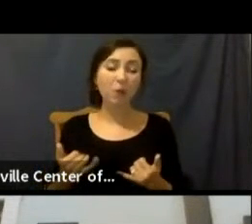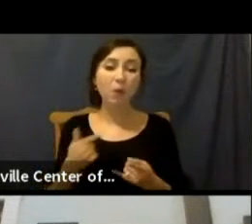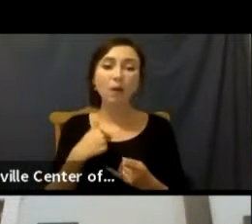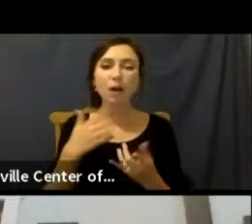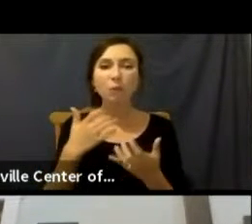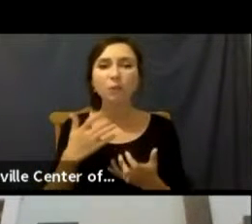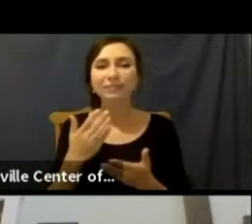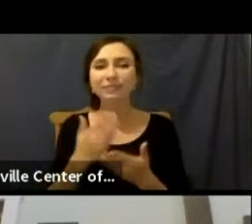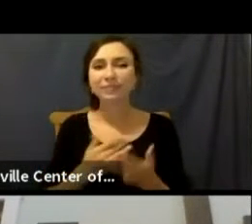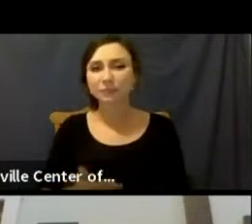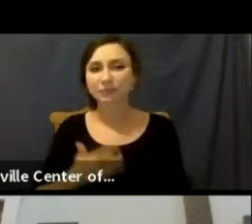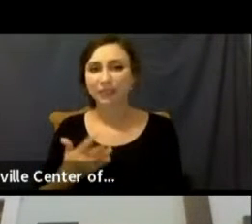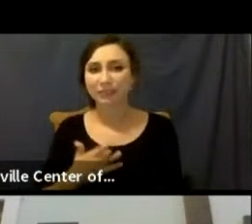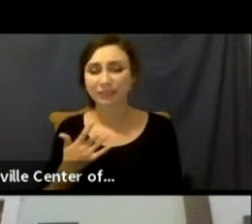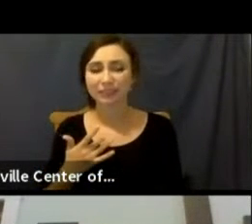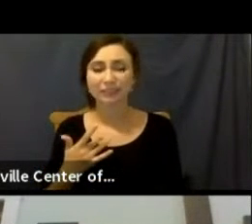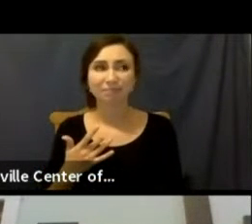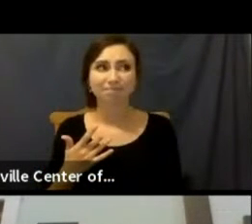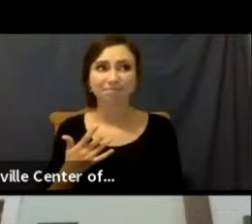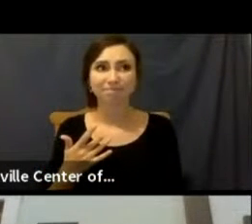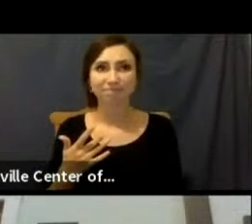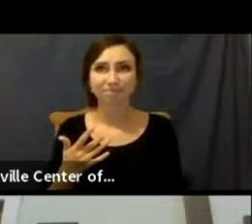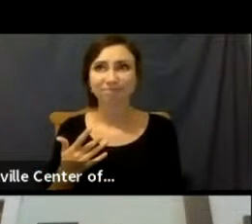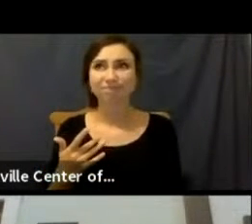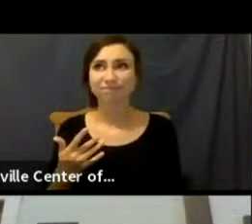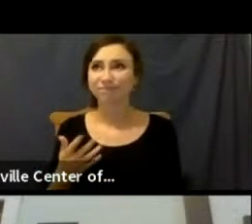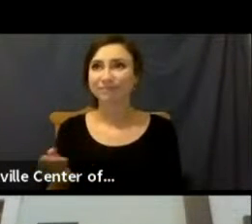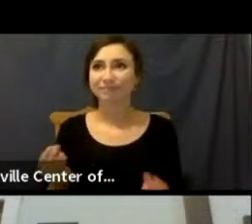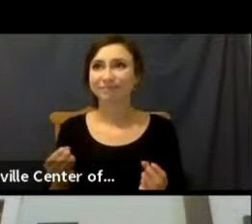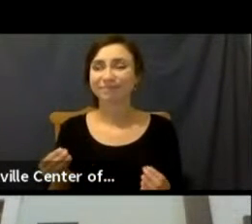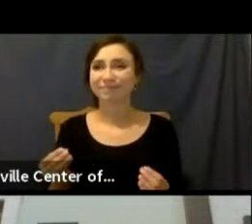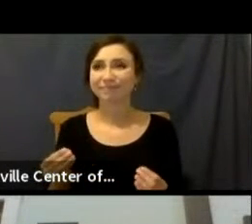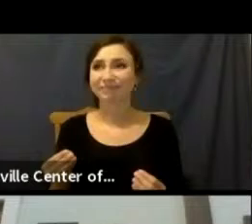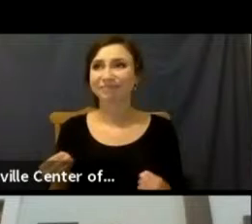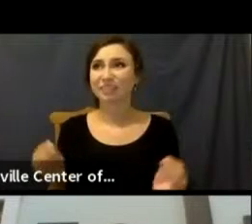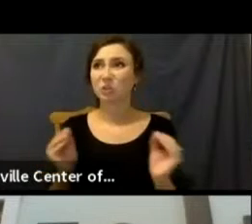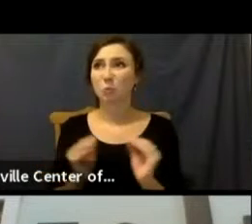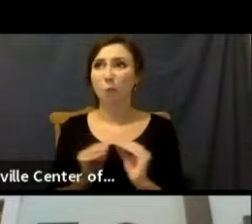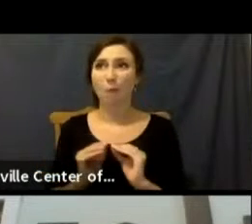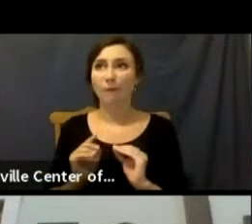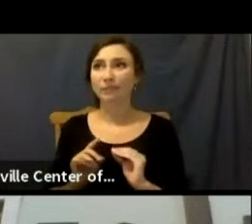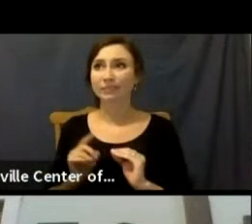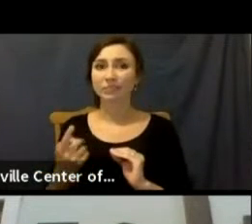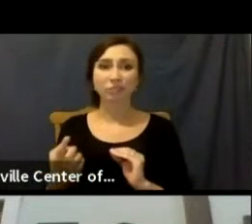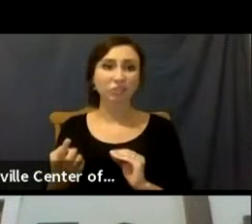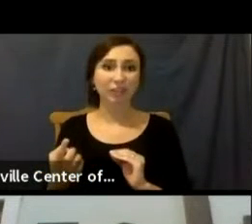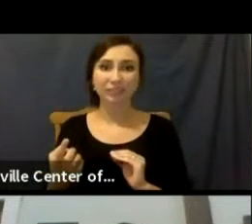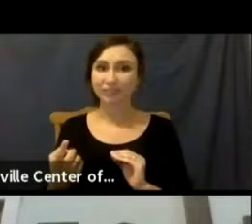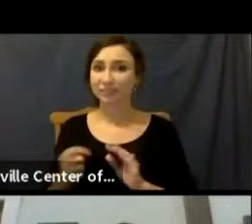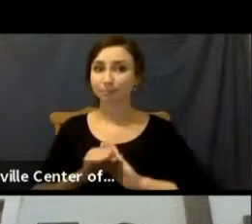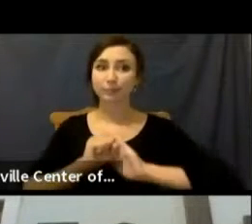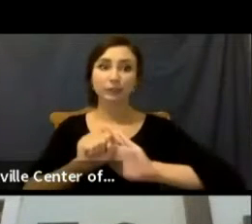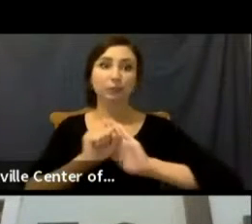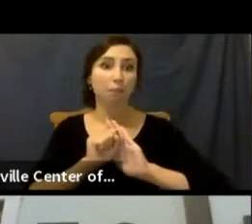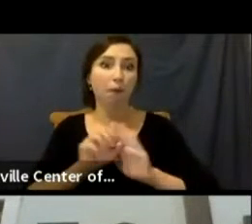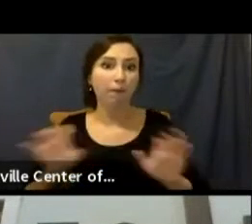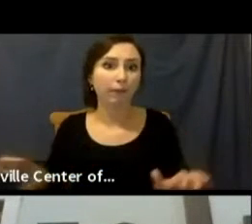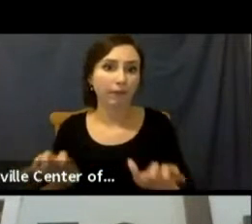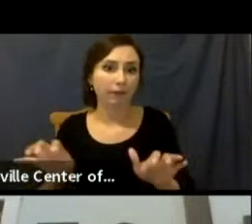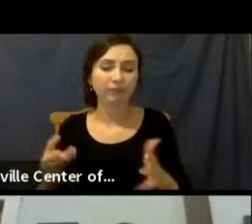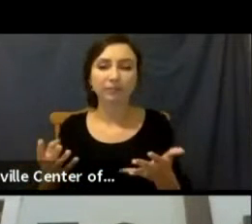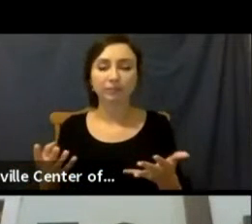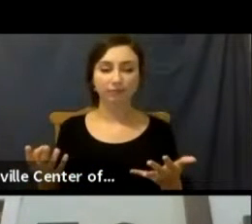sense of the feeling that this was more than just a purely symbolic act,